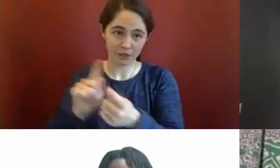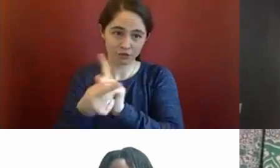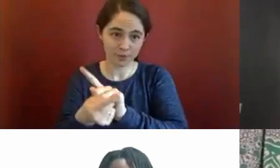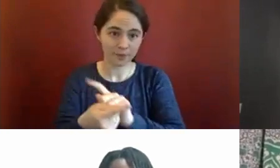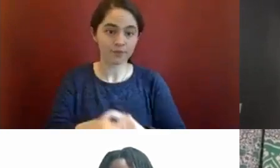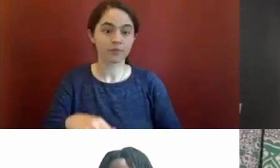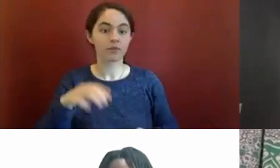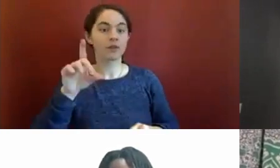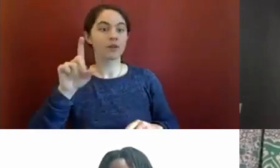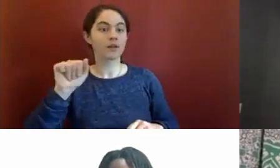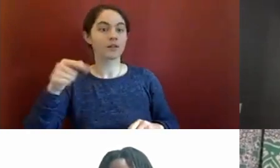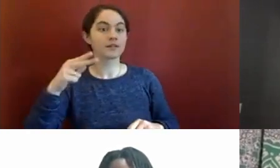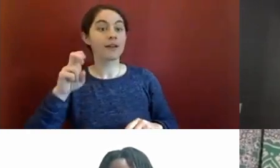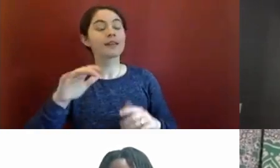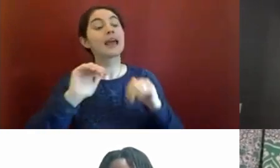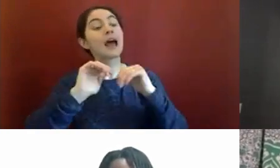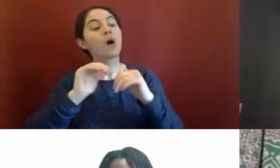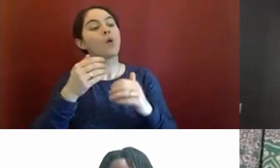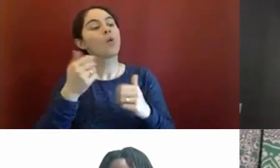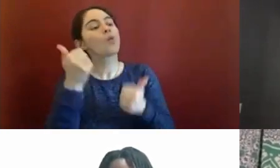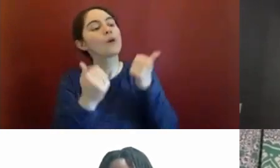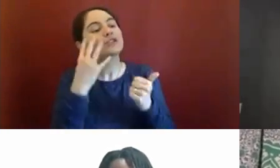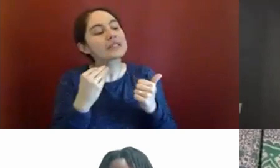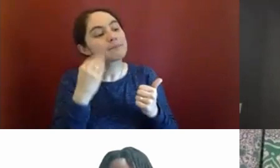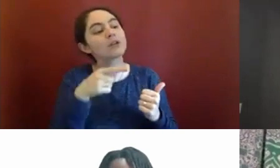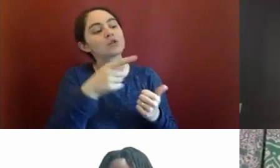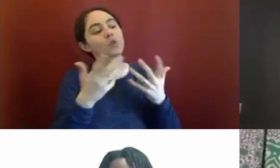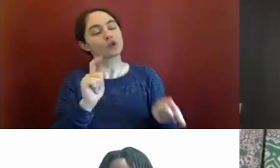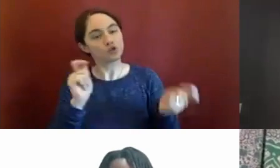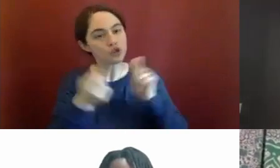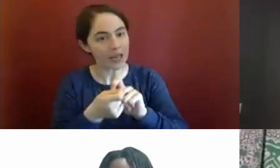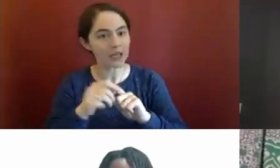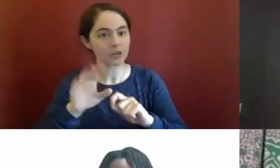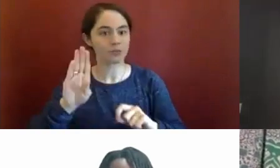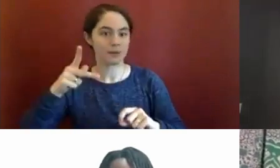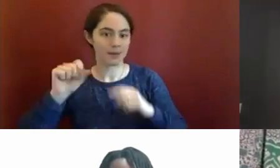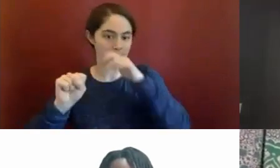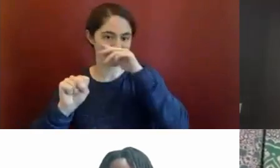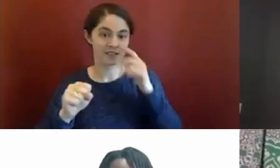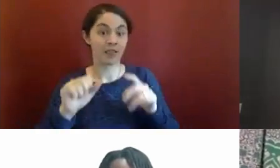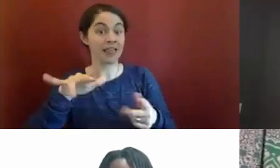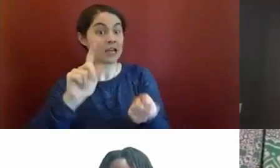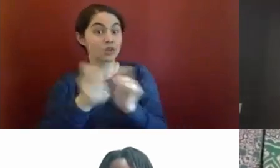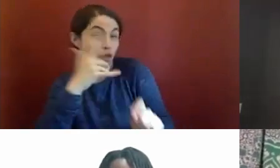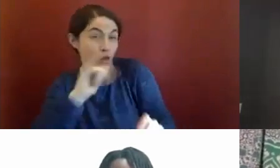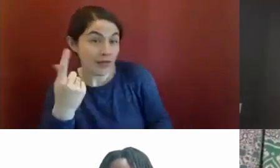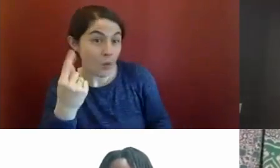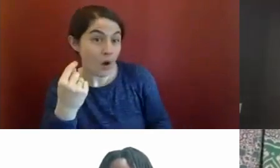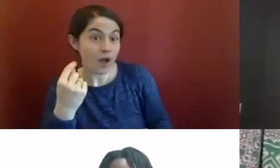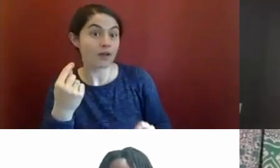change? And then what kind of change would she want to see to help support other students who will come after